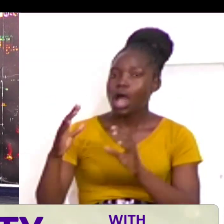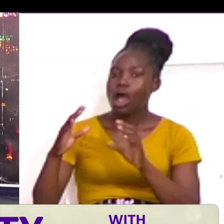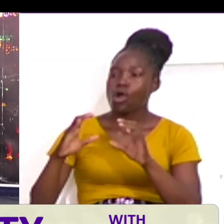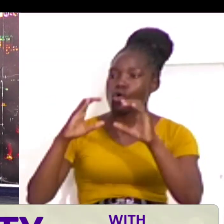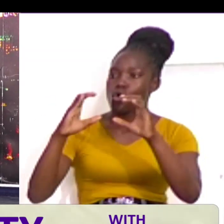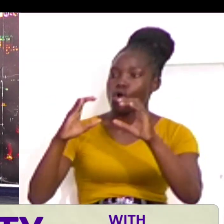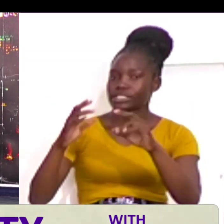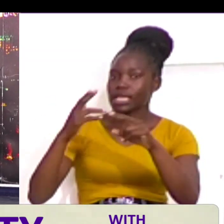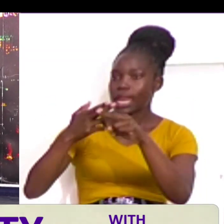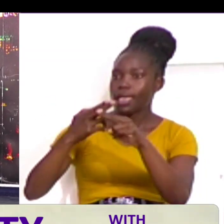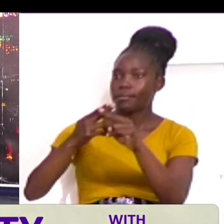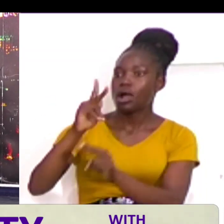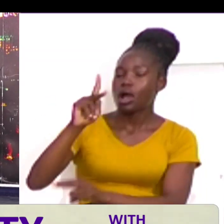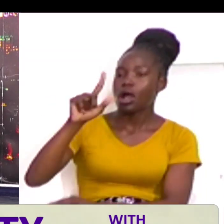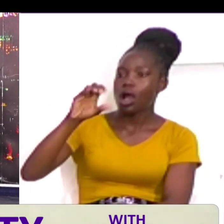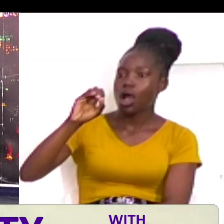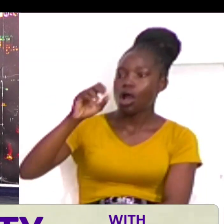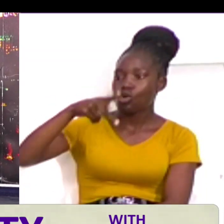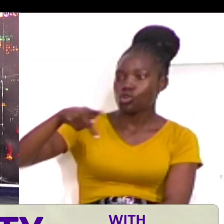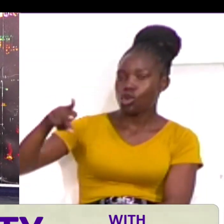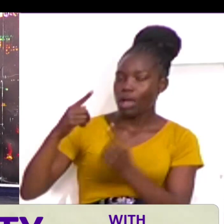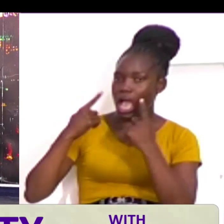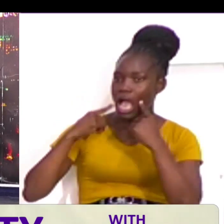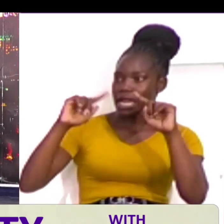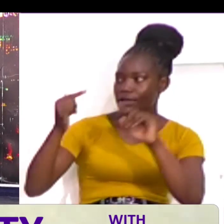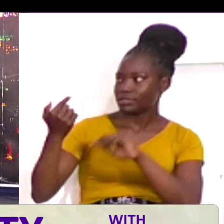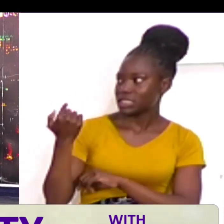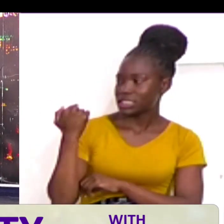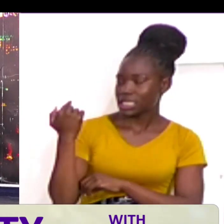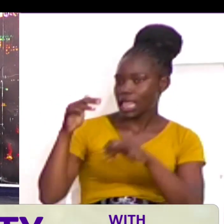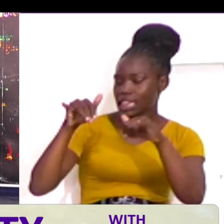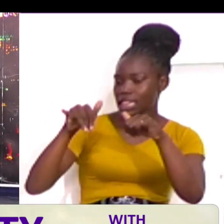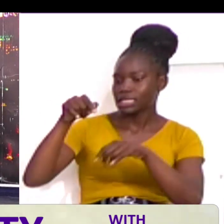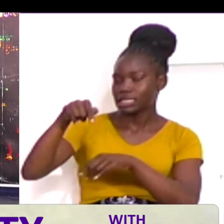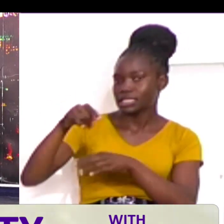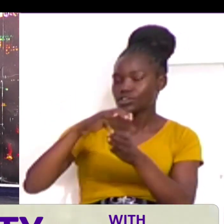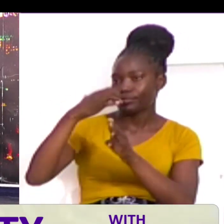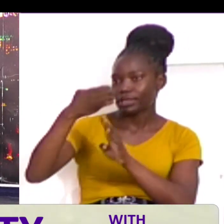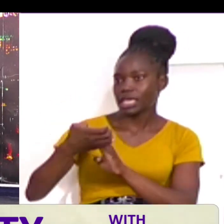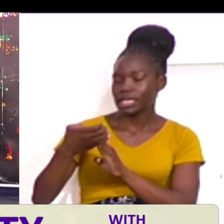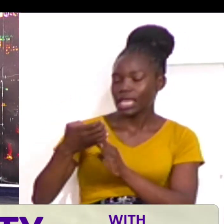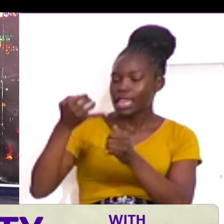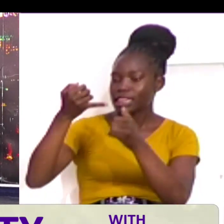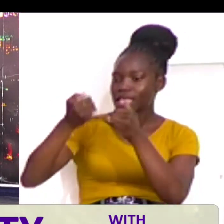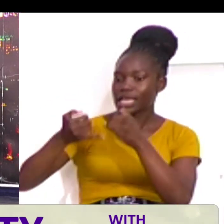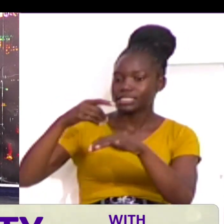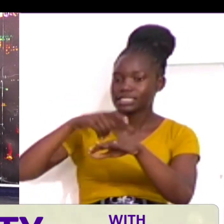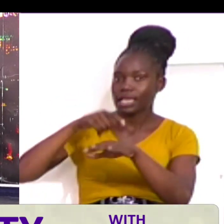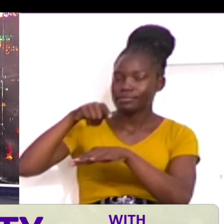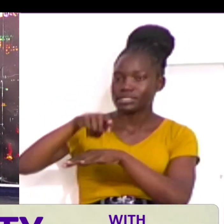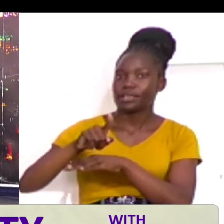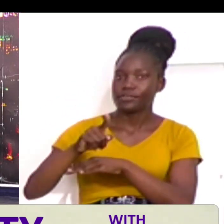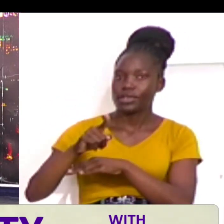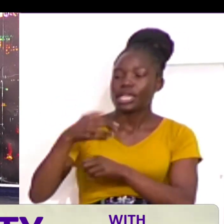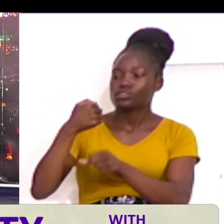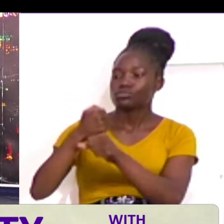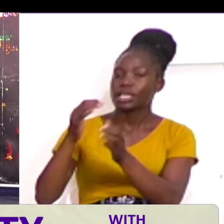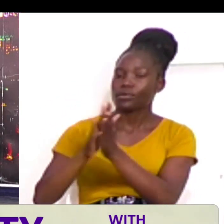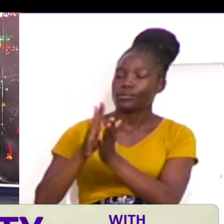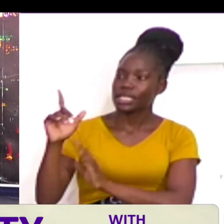Kloop. Yesterday broke out the news, the fact that this will be the end. This will be the last time he's dancing